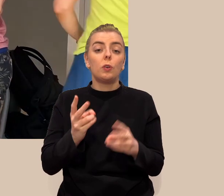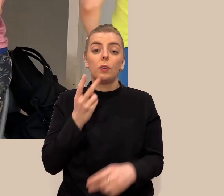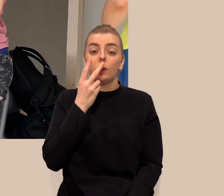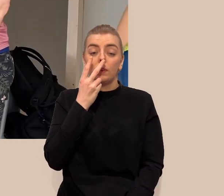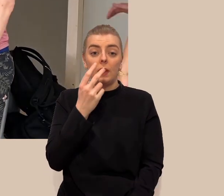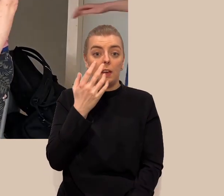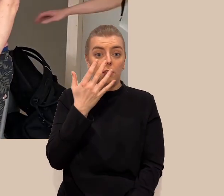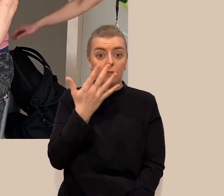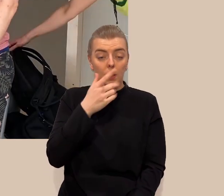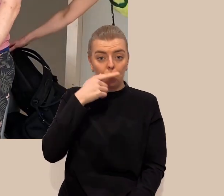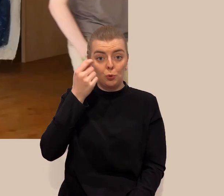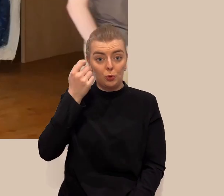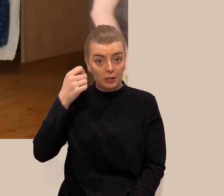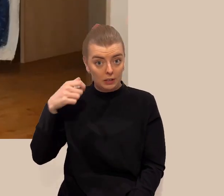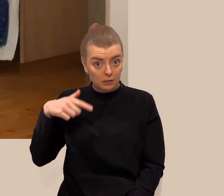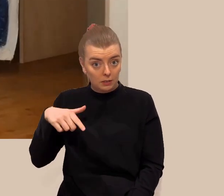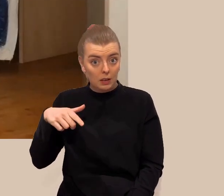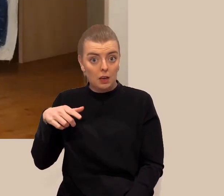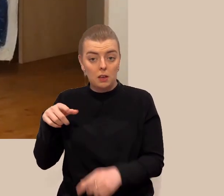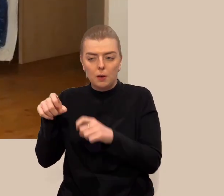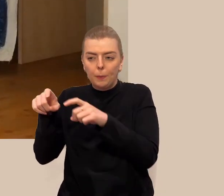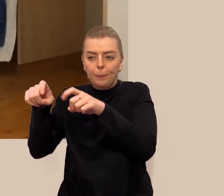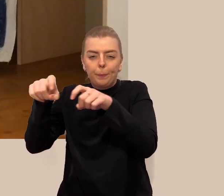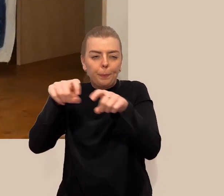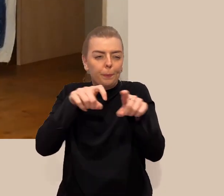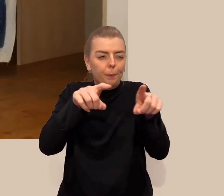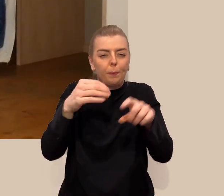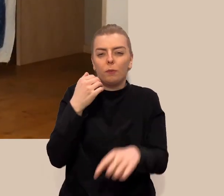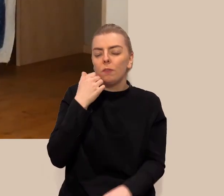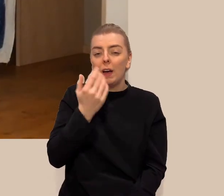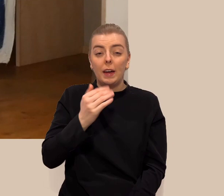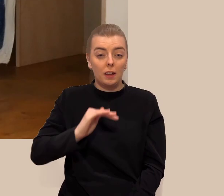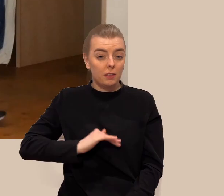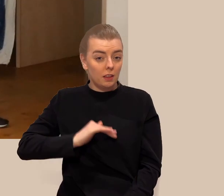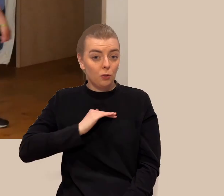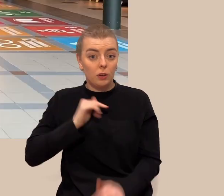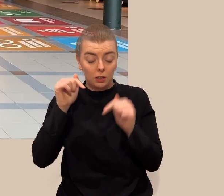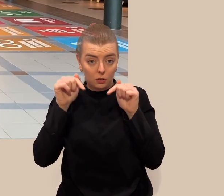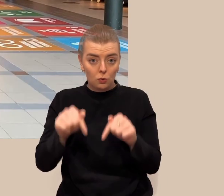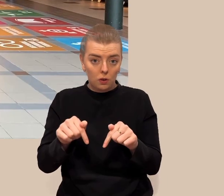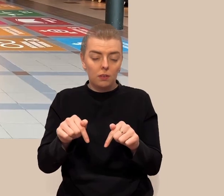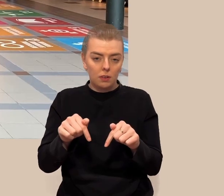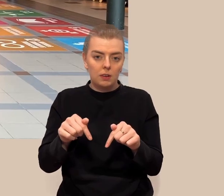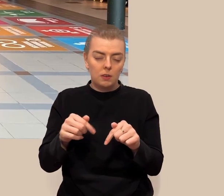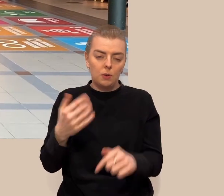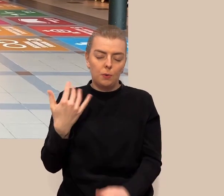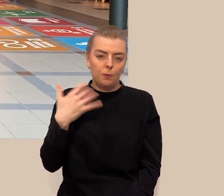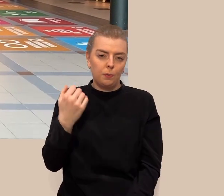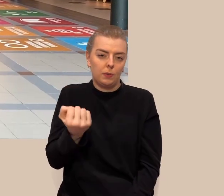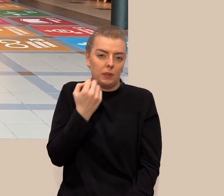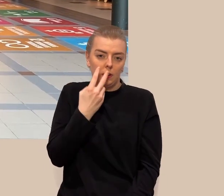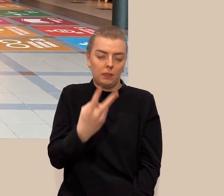everyone involved. And I must say also the fact of having five Ukrainians just running around being teenagers.